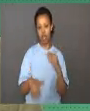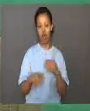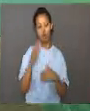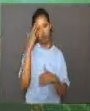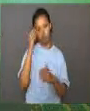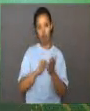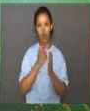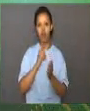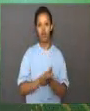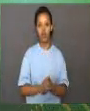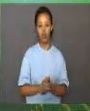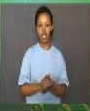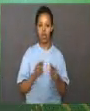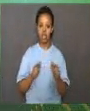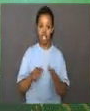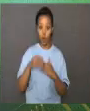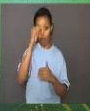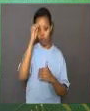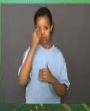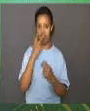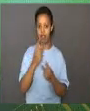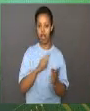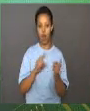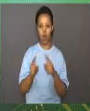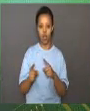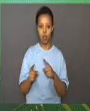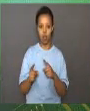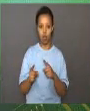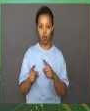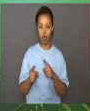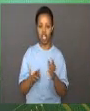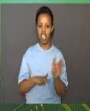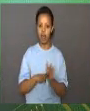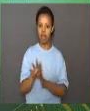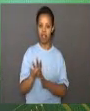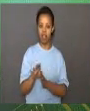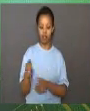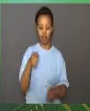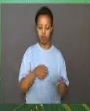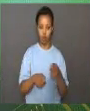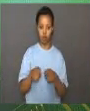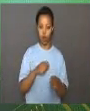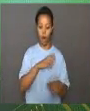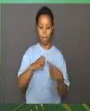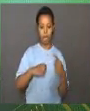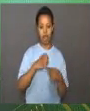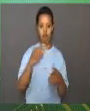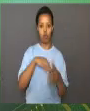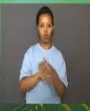negative. Today, we will discuss the roles of bacteria in the